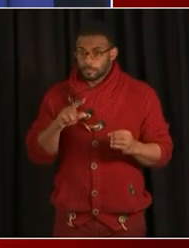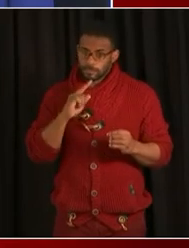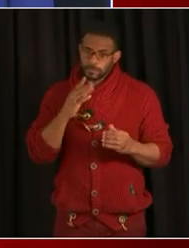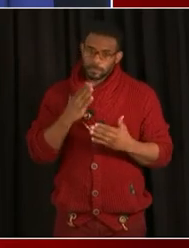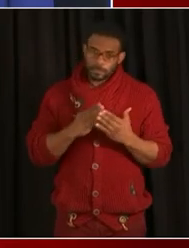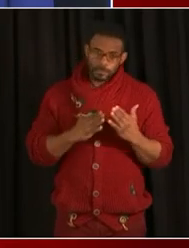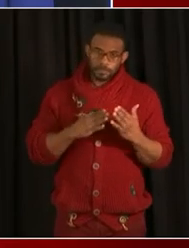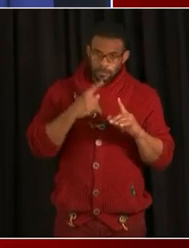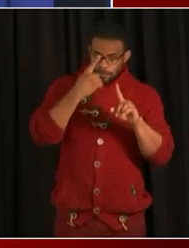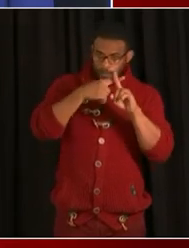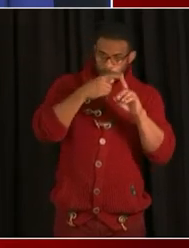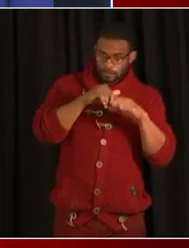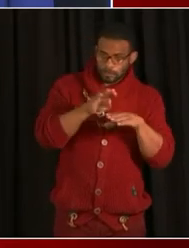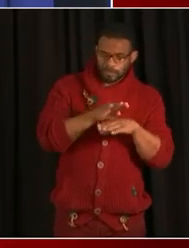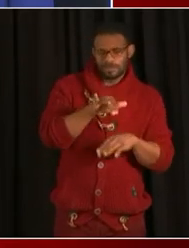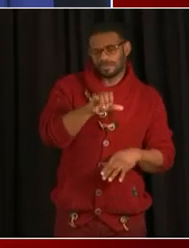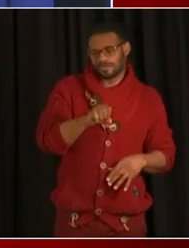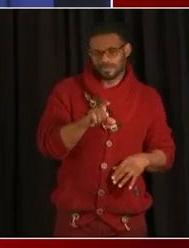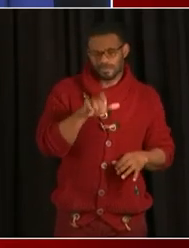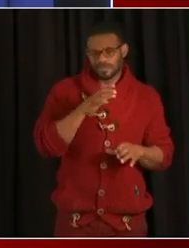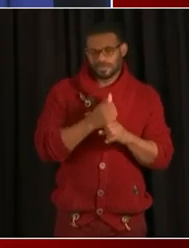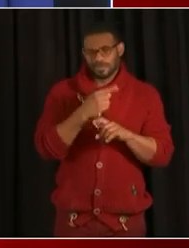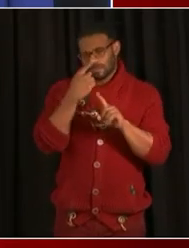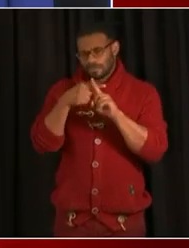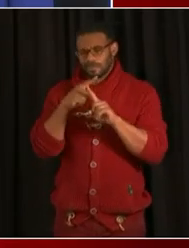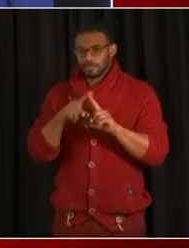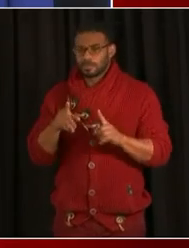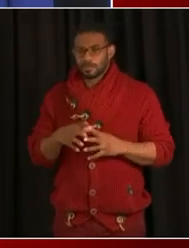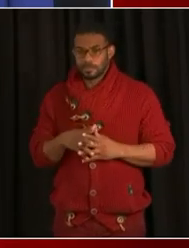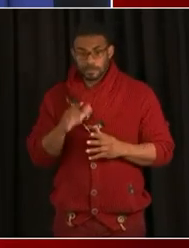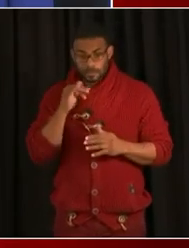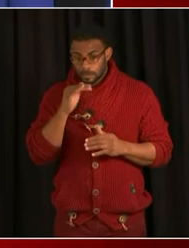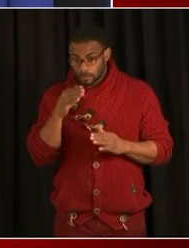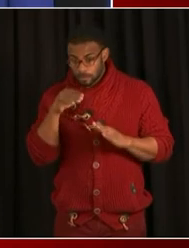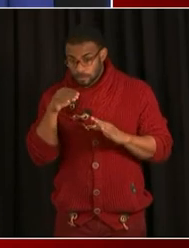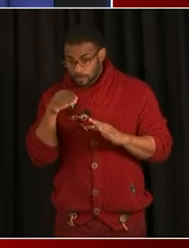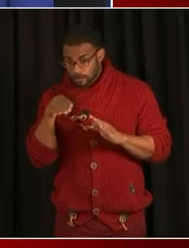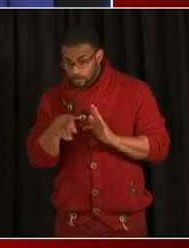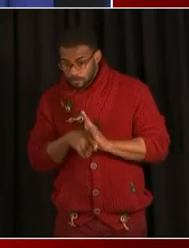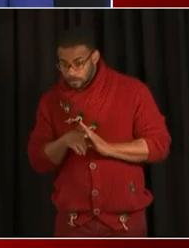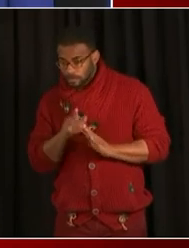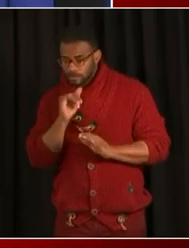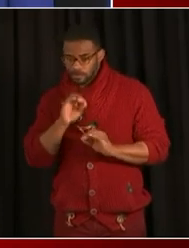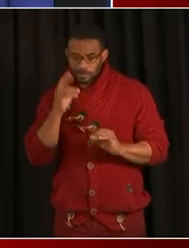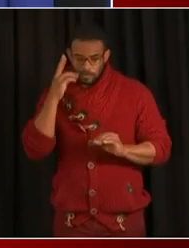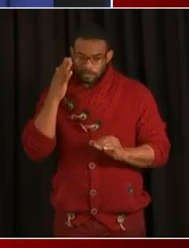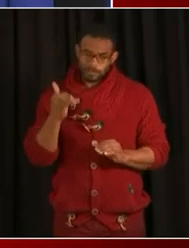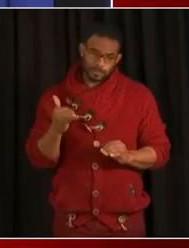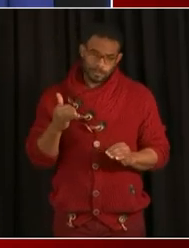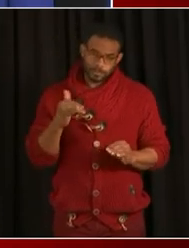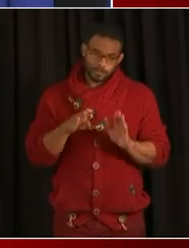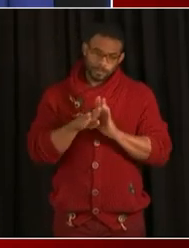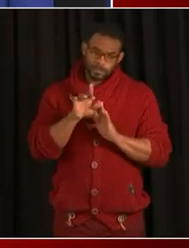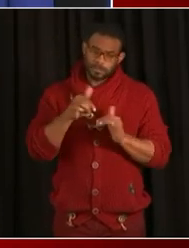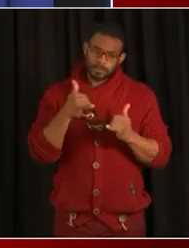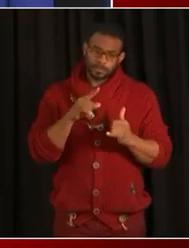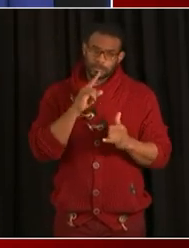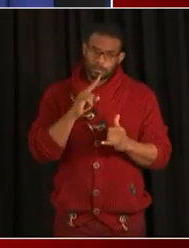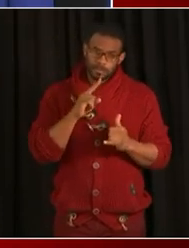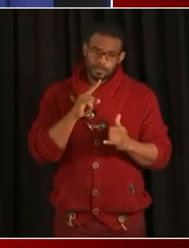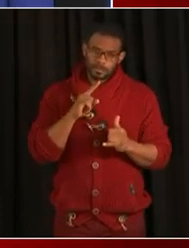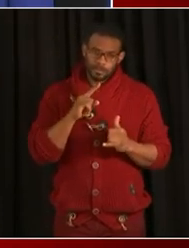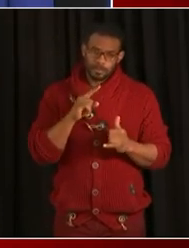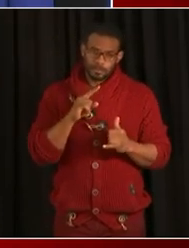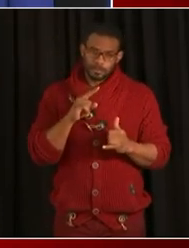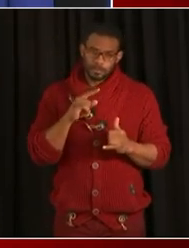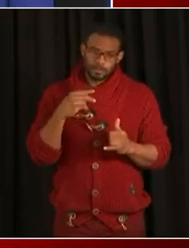if there's some upside in the business, sure, you get some upside, but if there's some downside, there's no reason why a developer should still be